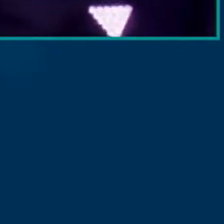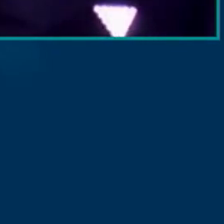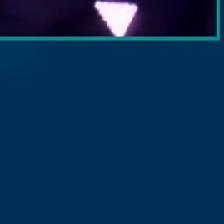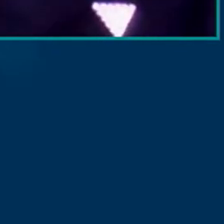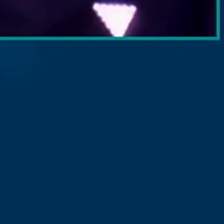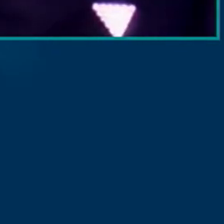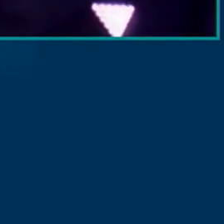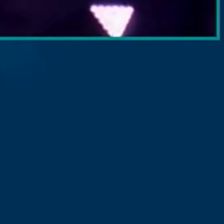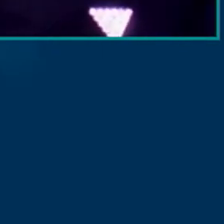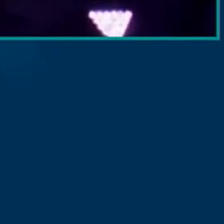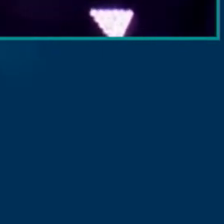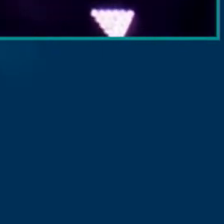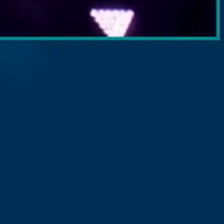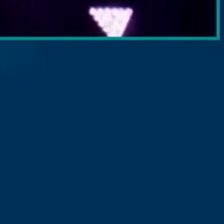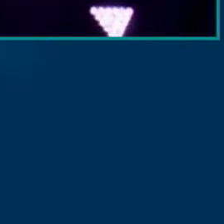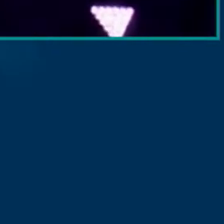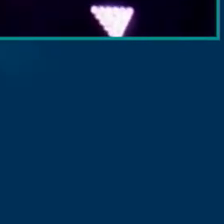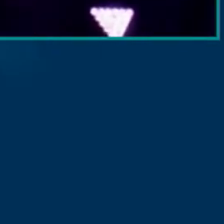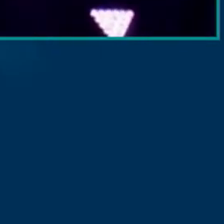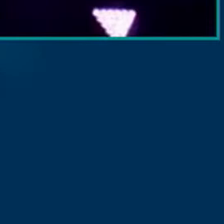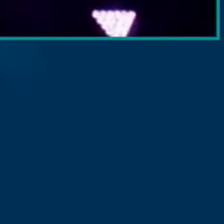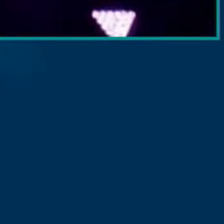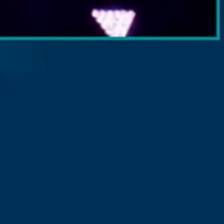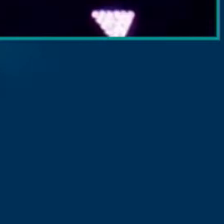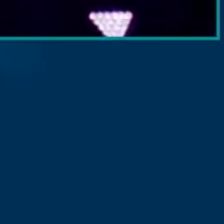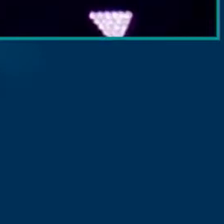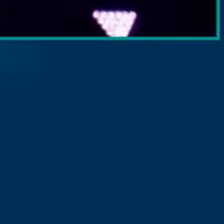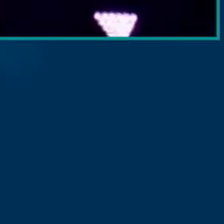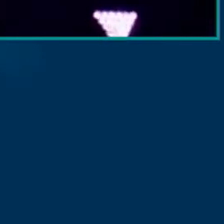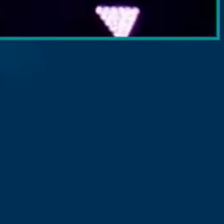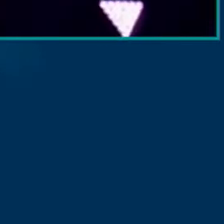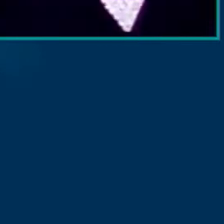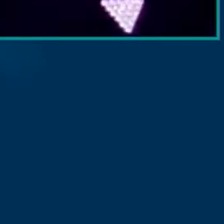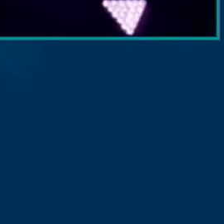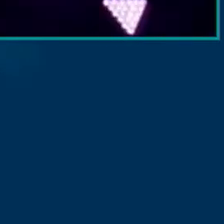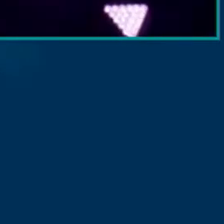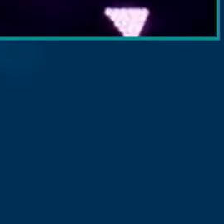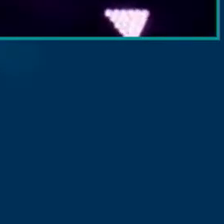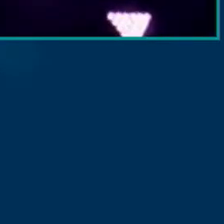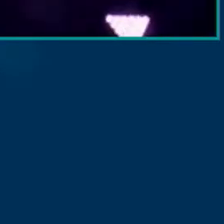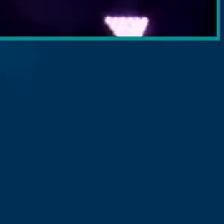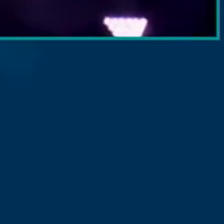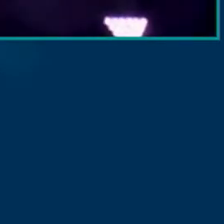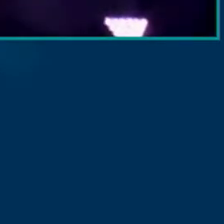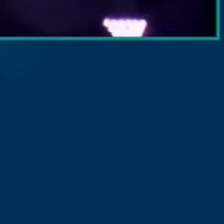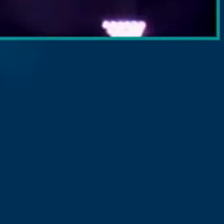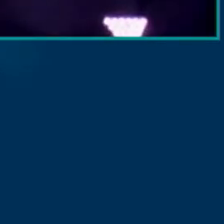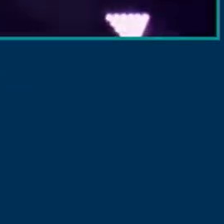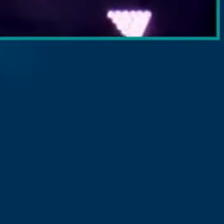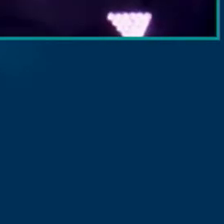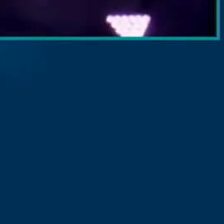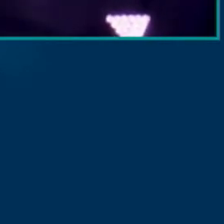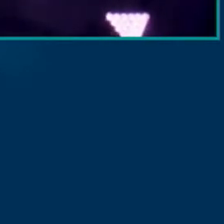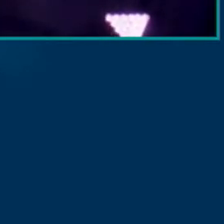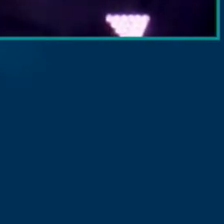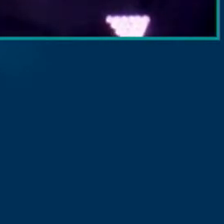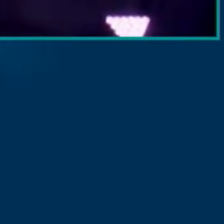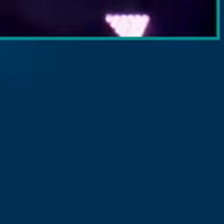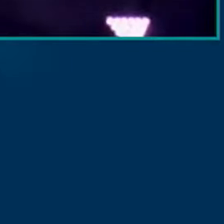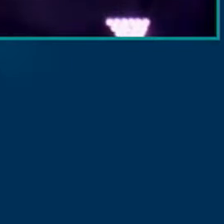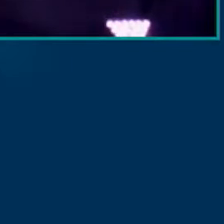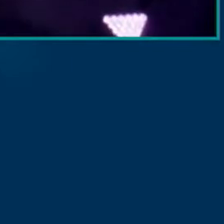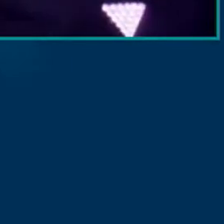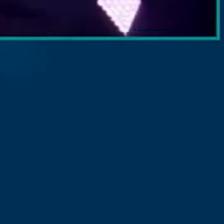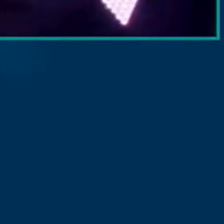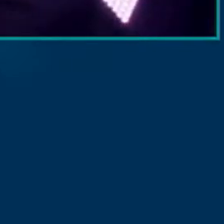the OECD guidance for multinational companies as standards that companies just have to abide by